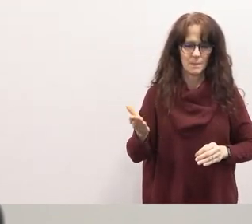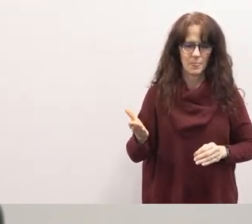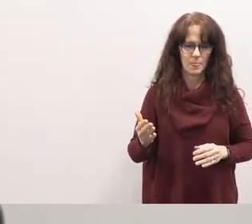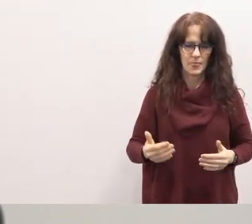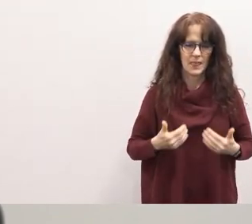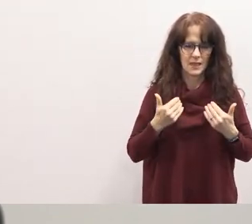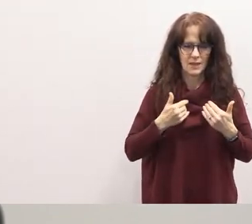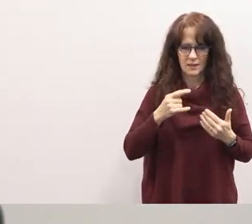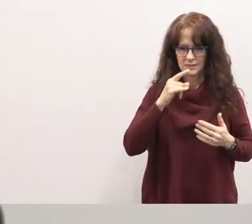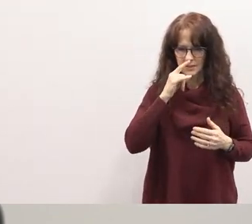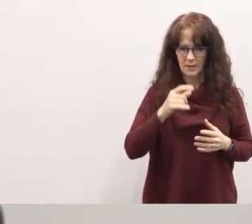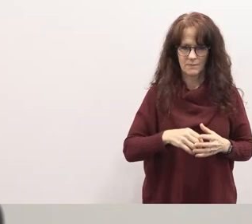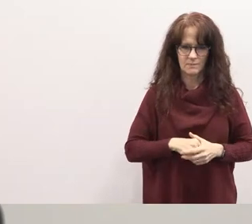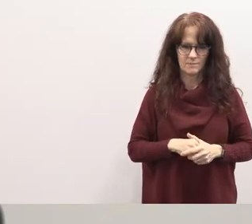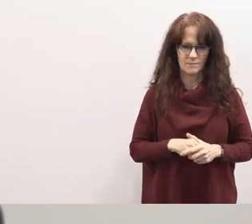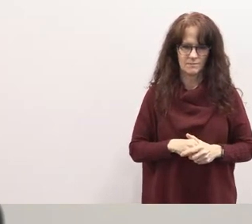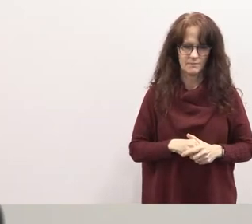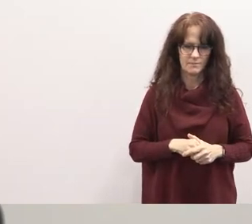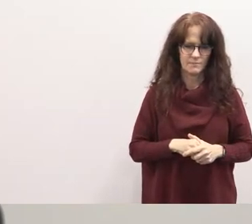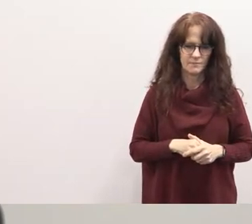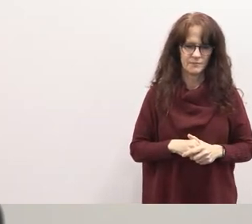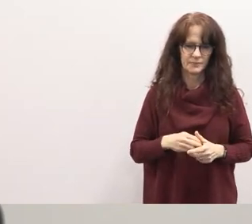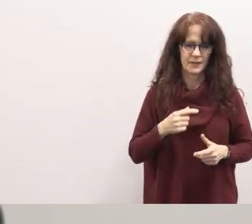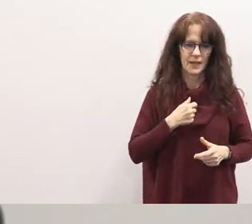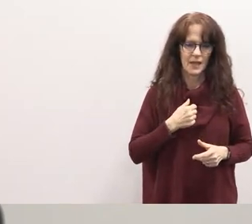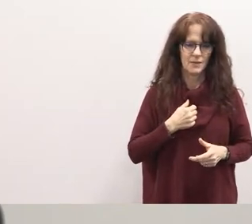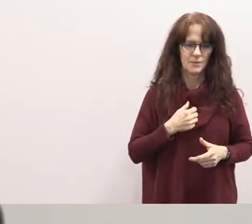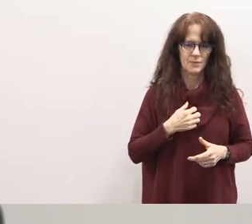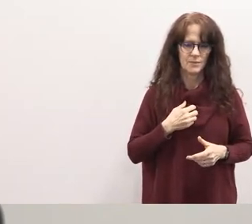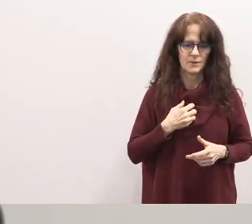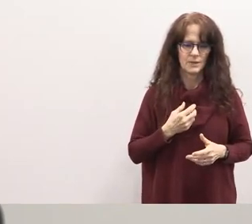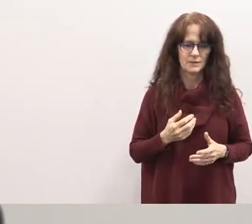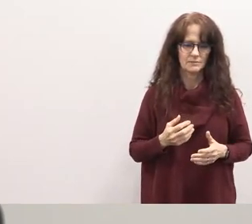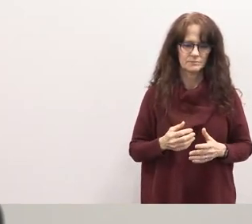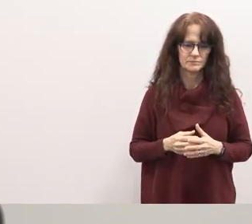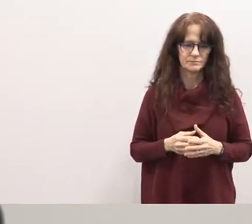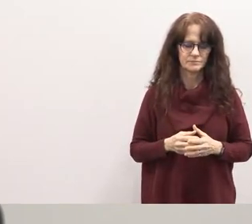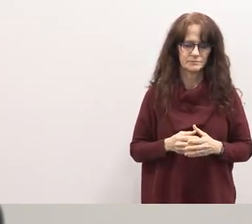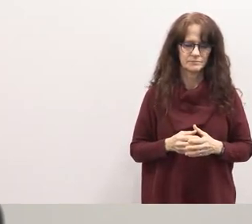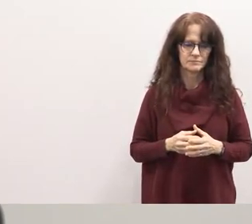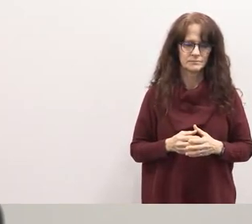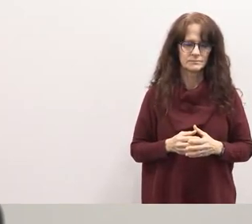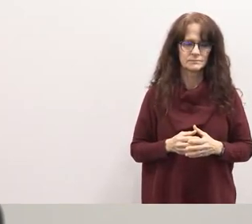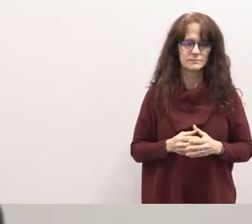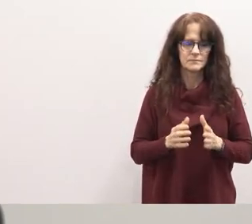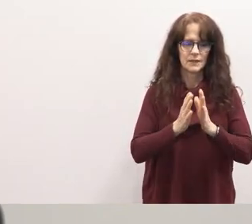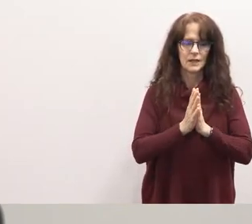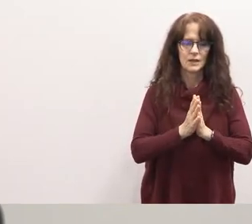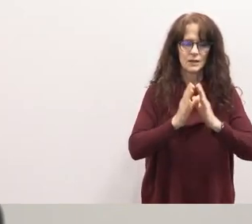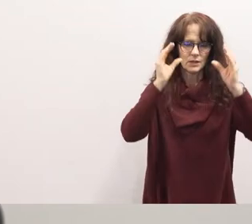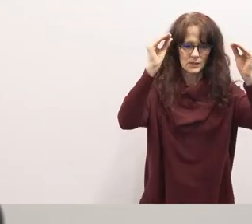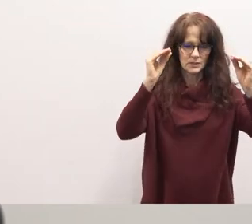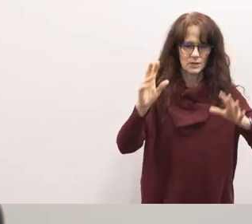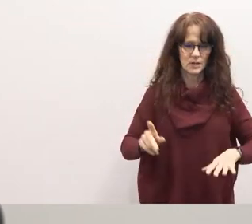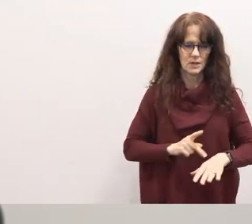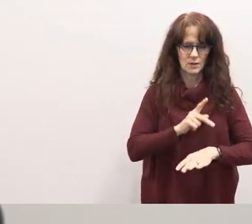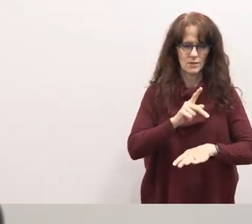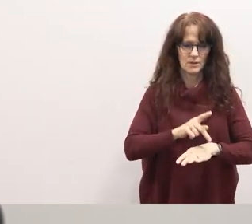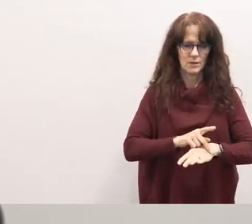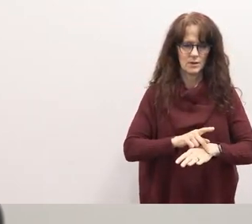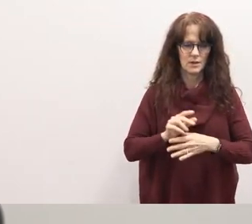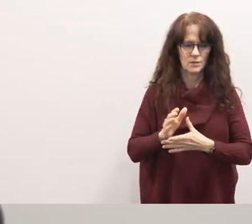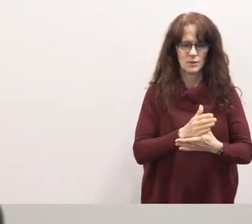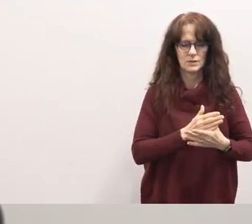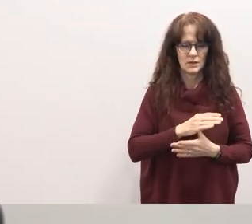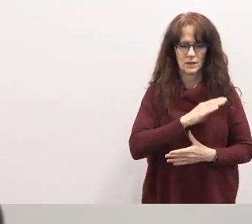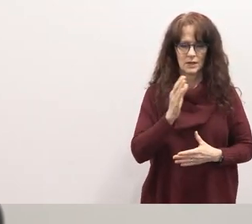young child. And so I will appeal to you that your teachers and your principals, I will share